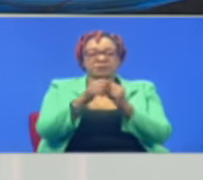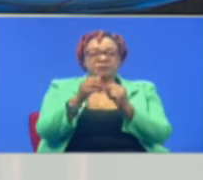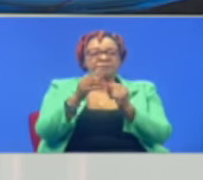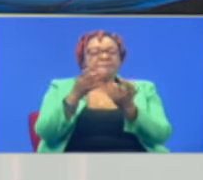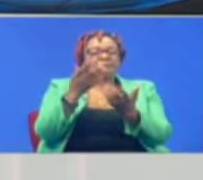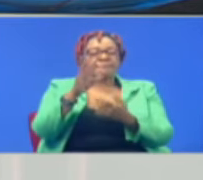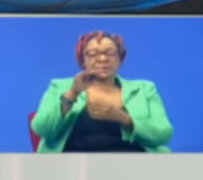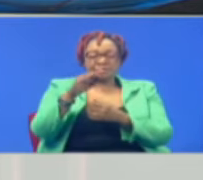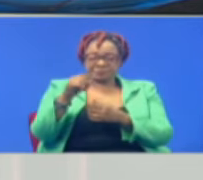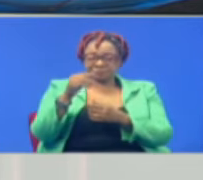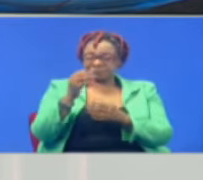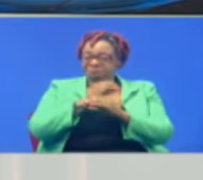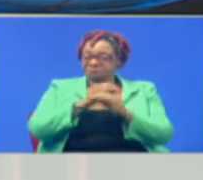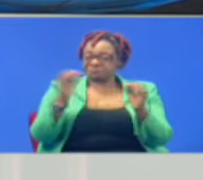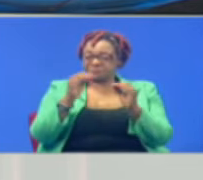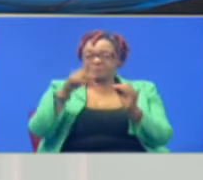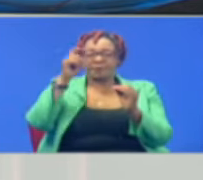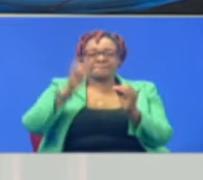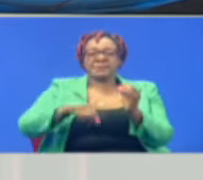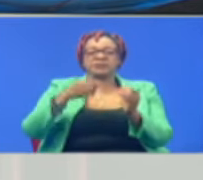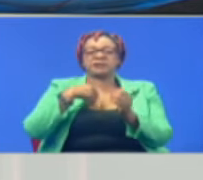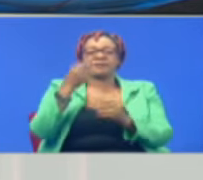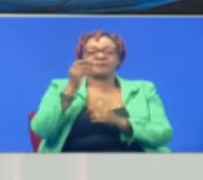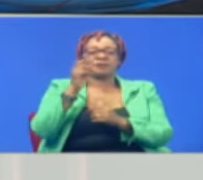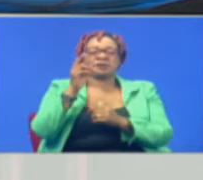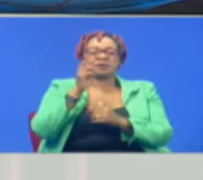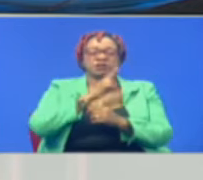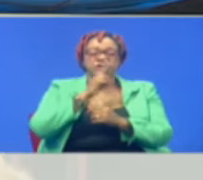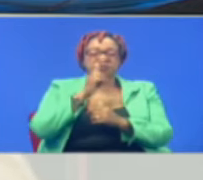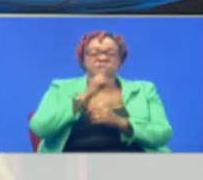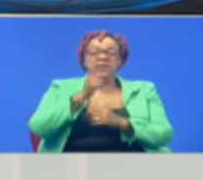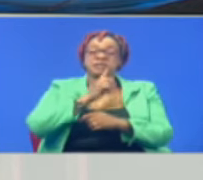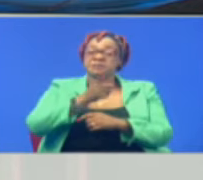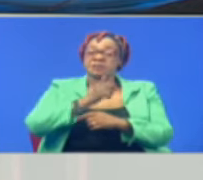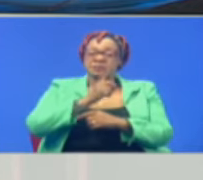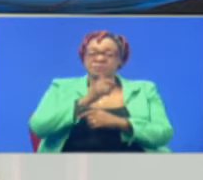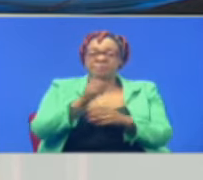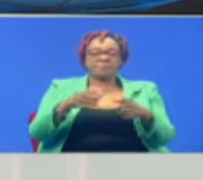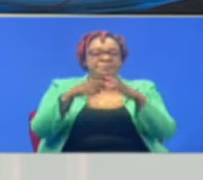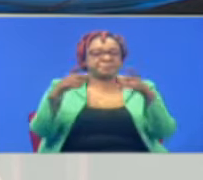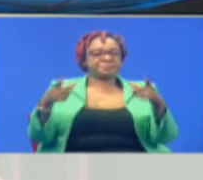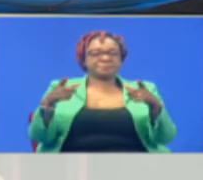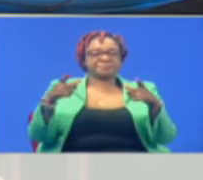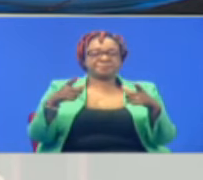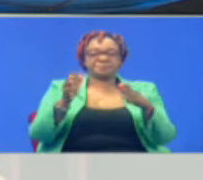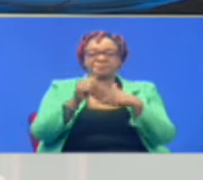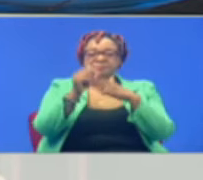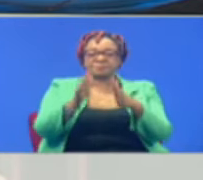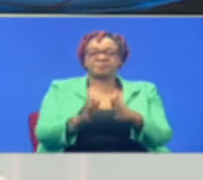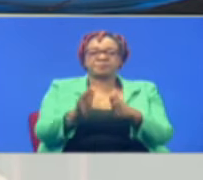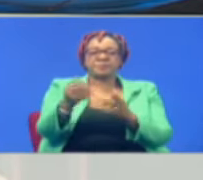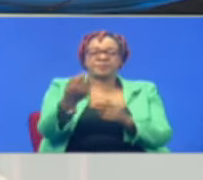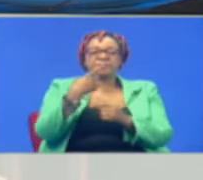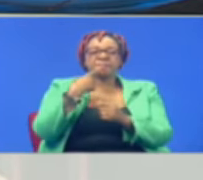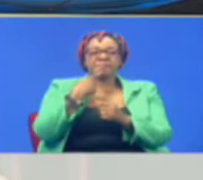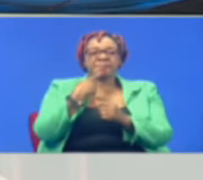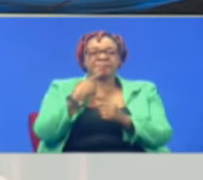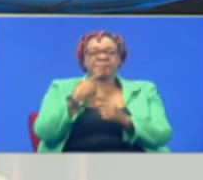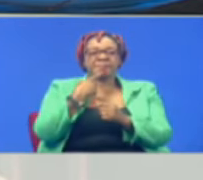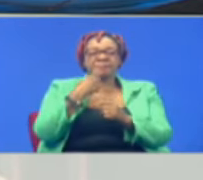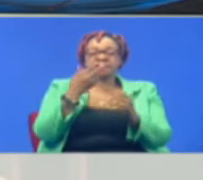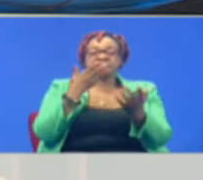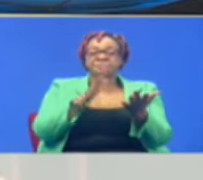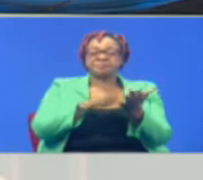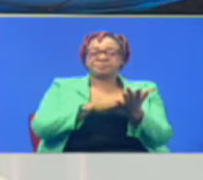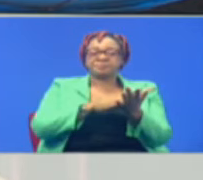disciplinary action. This is according to a letter written to majority leaders of county assemblies, the party has said. In the letter, the